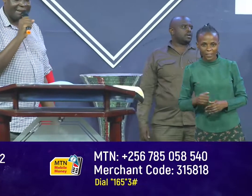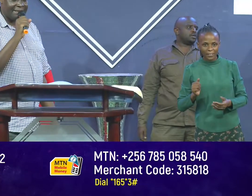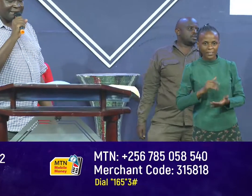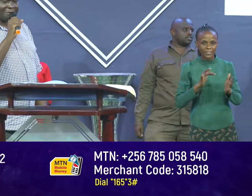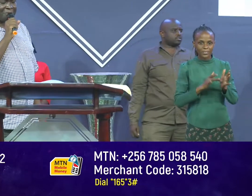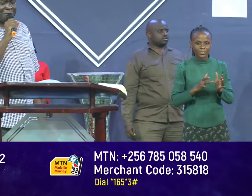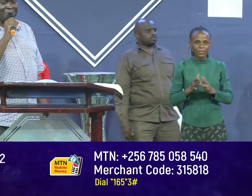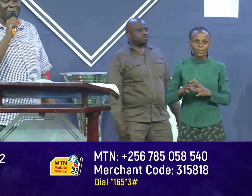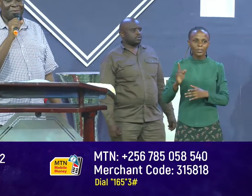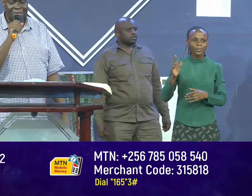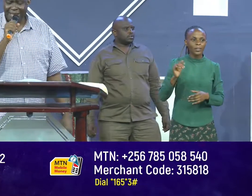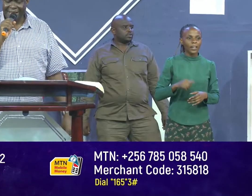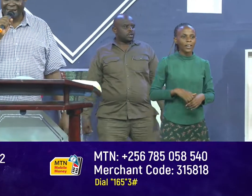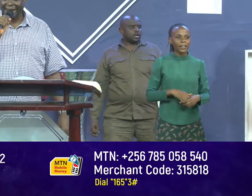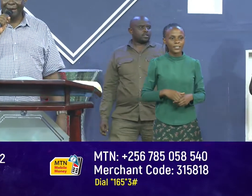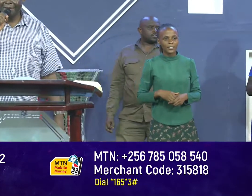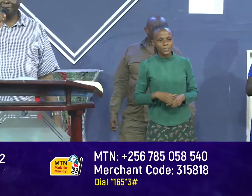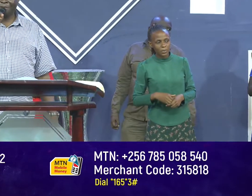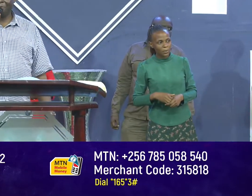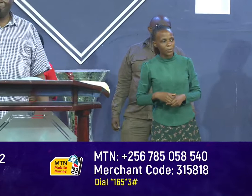Asobola Yesu.